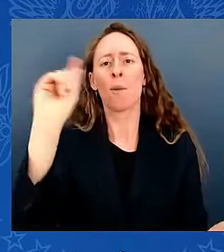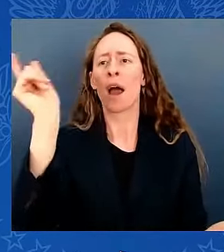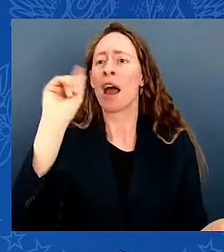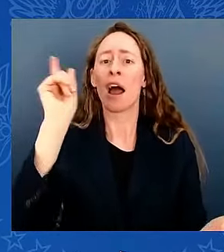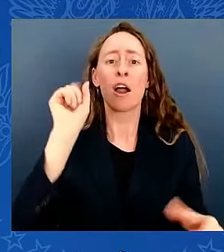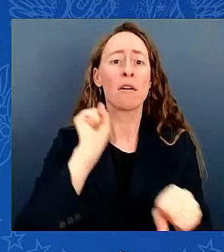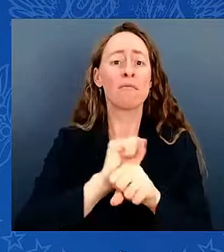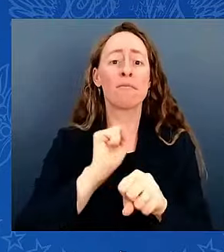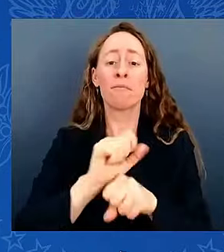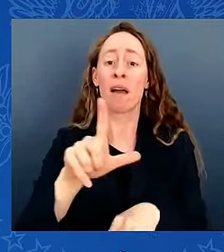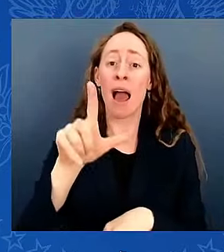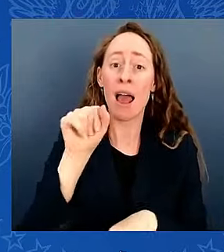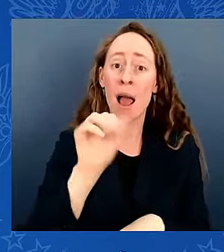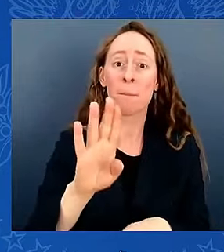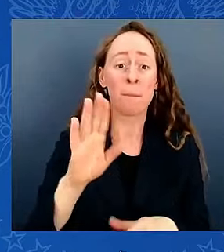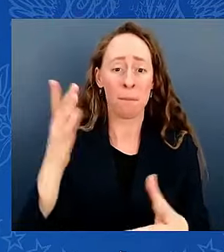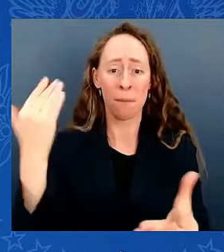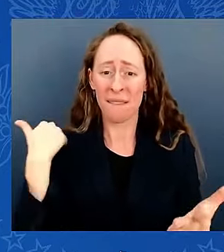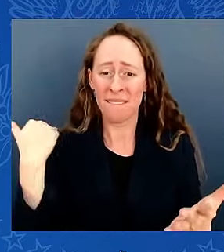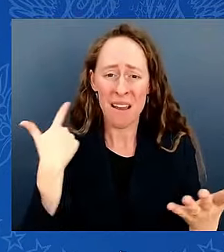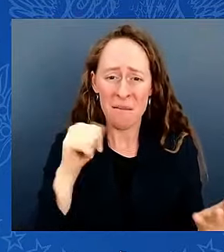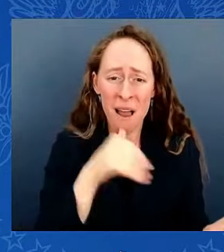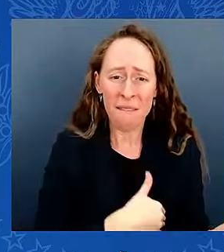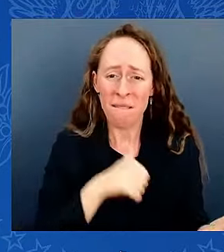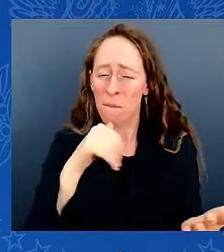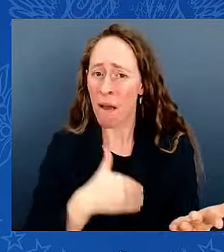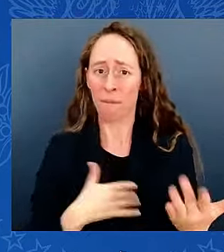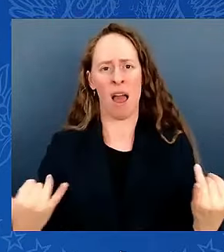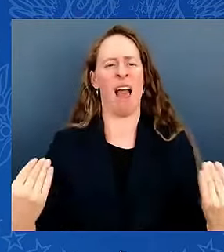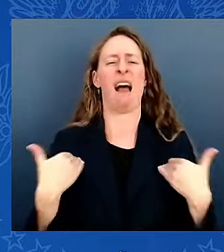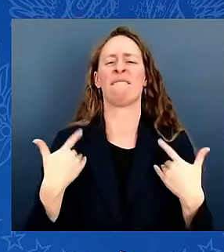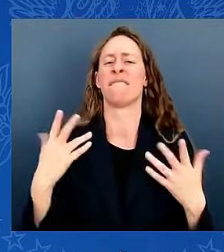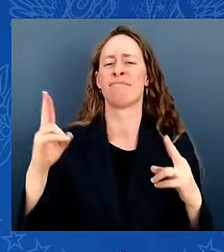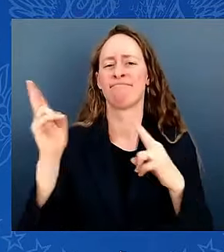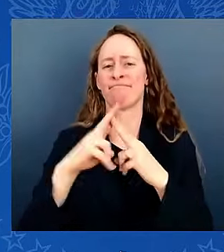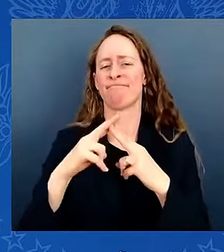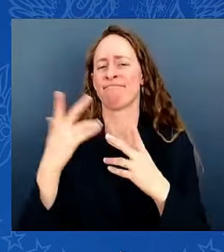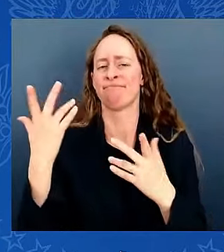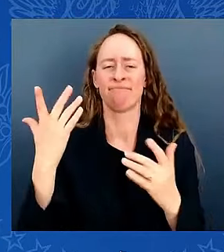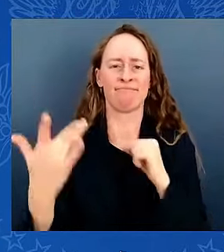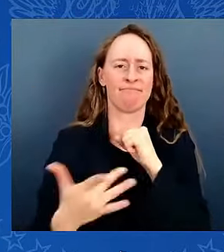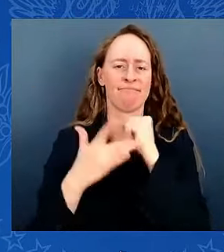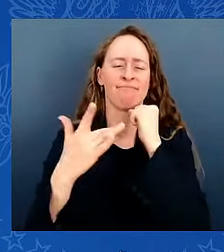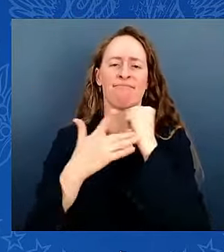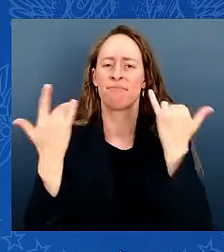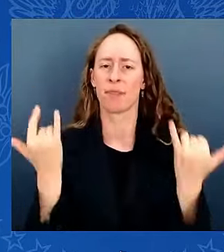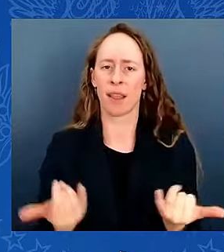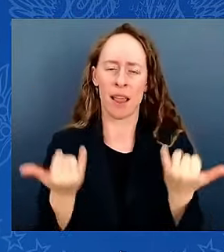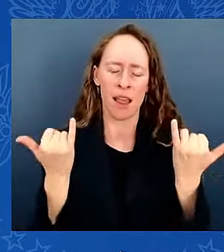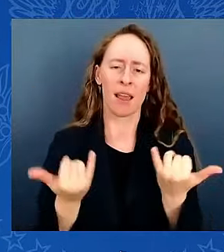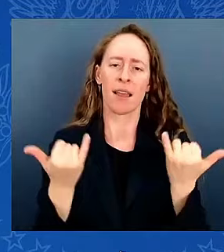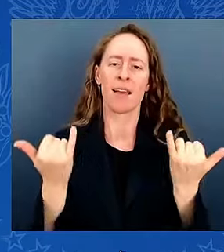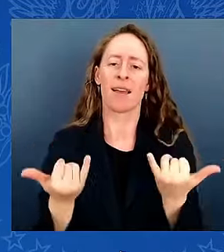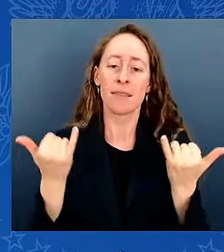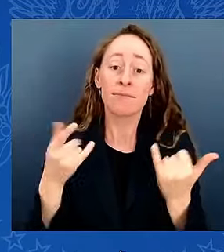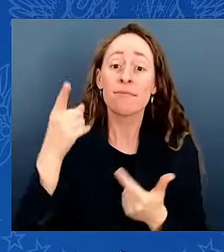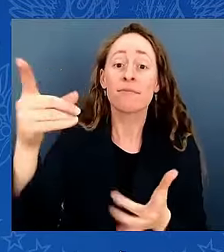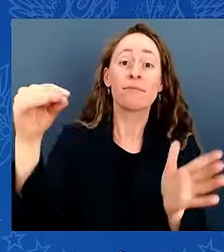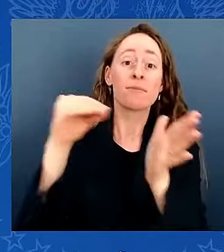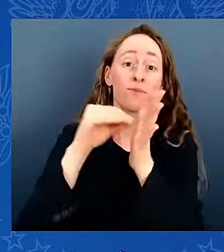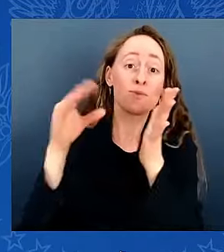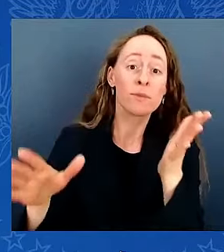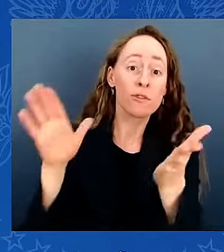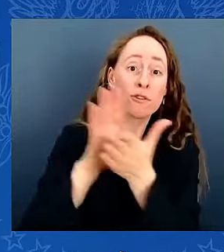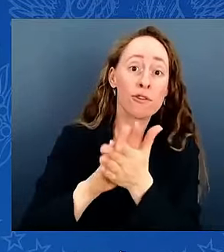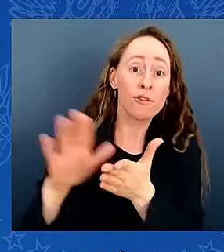4 million people receive student debt relief under my plan, a significant number of whom are Black borrowers. The racial wealth gap is the smallest in